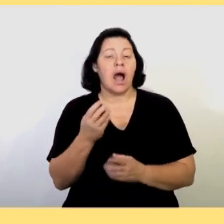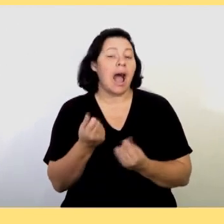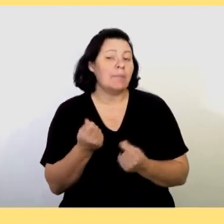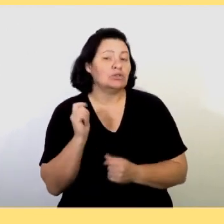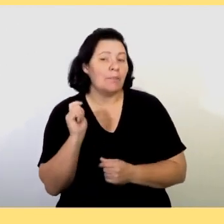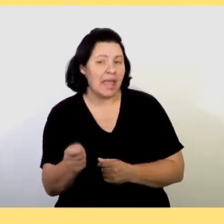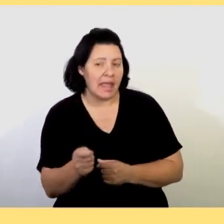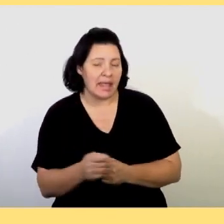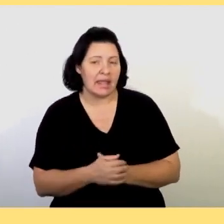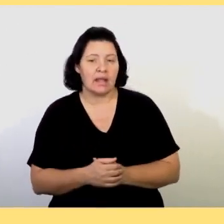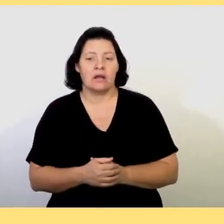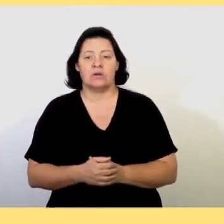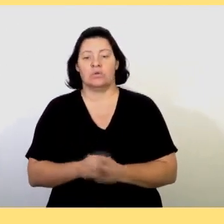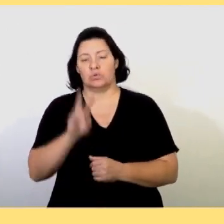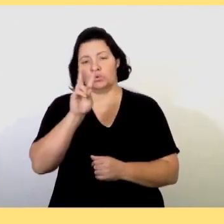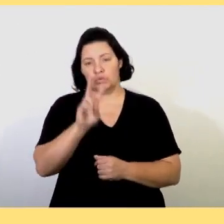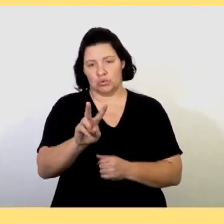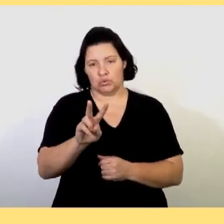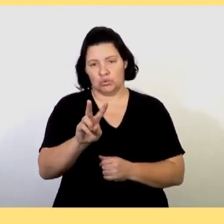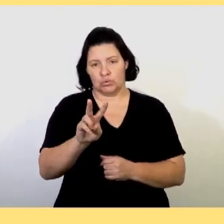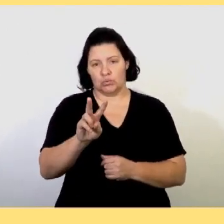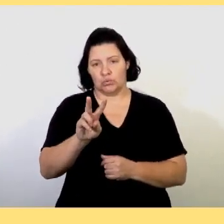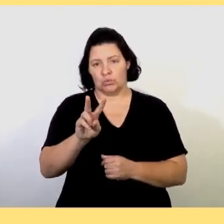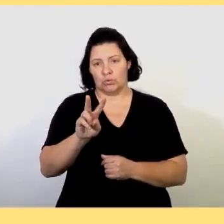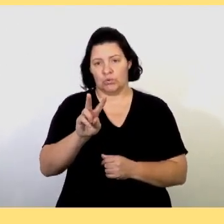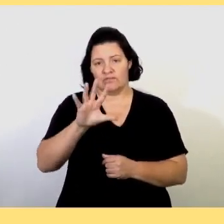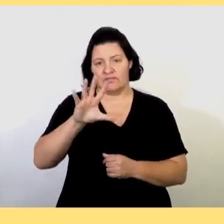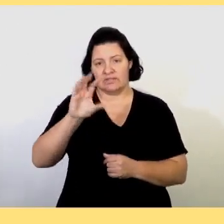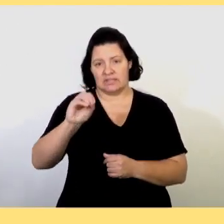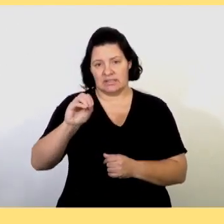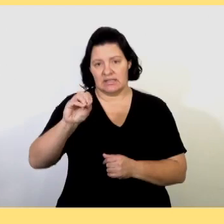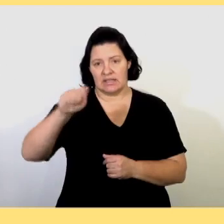And how much did we pay? We paid